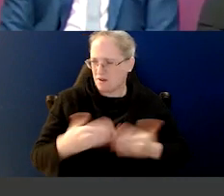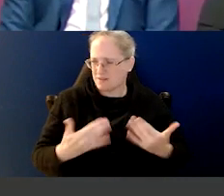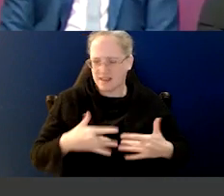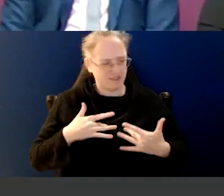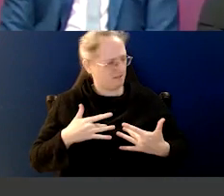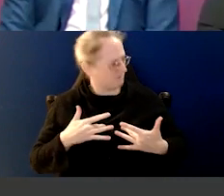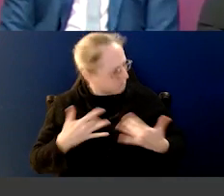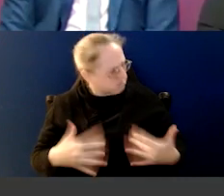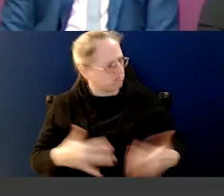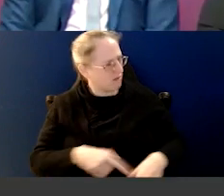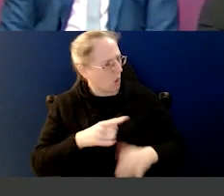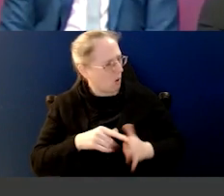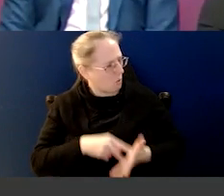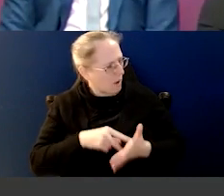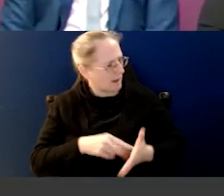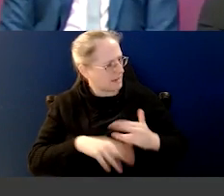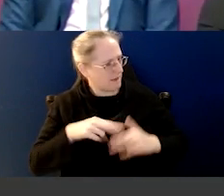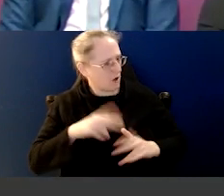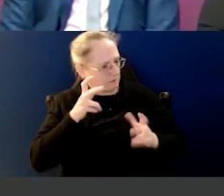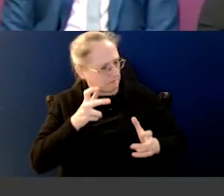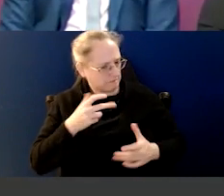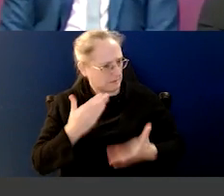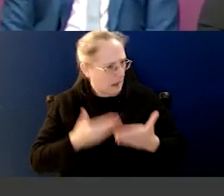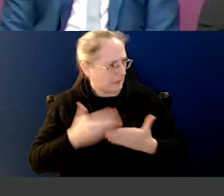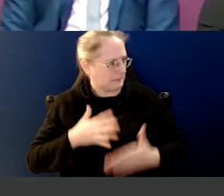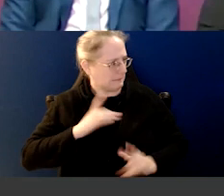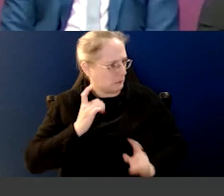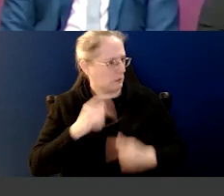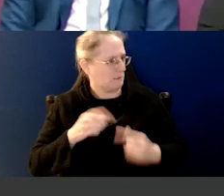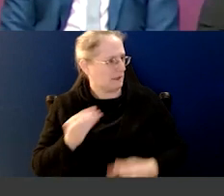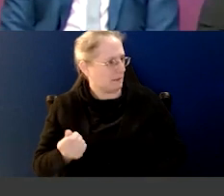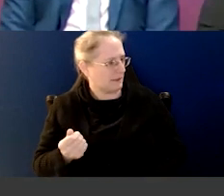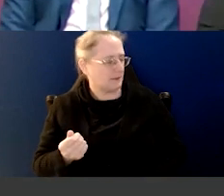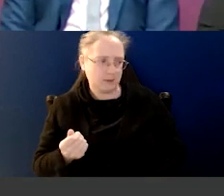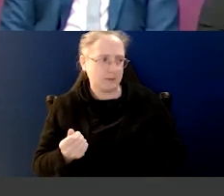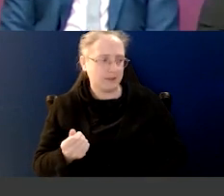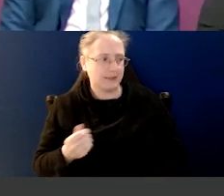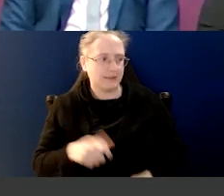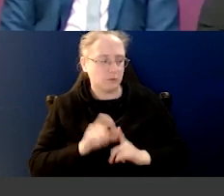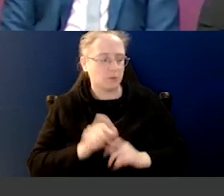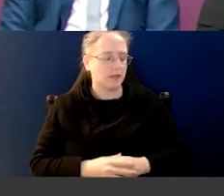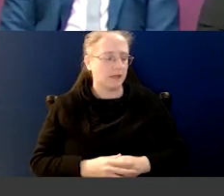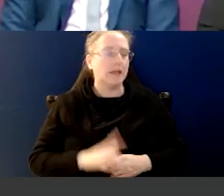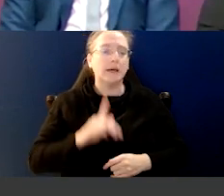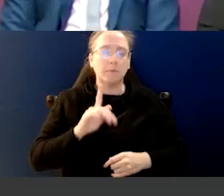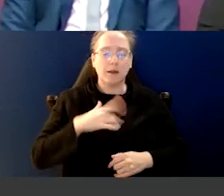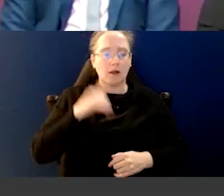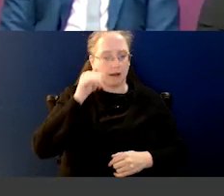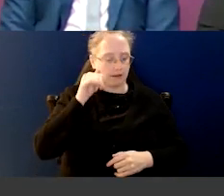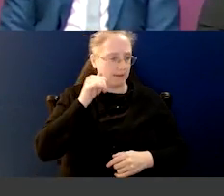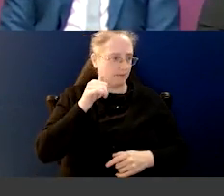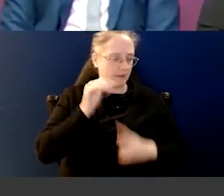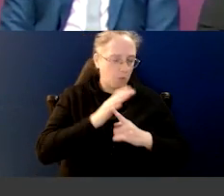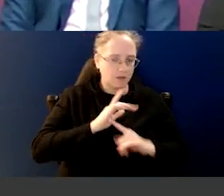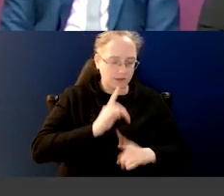long time if you're invested in a complaint and have genuine concerns. I think it's also important to note that often those